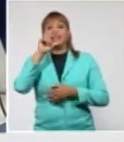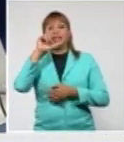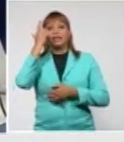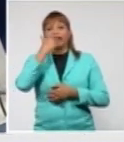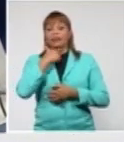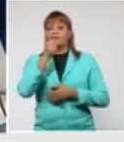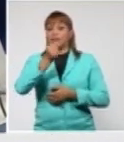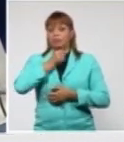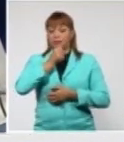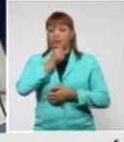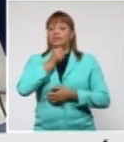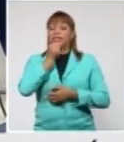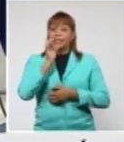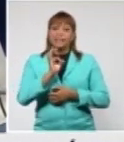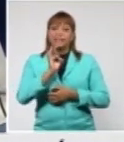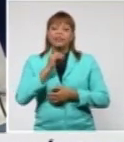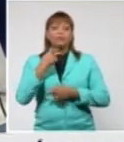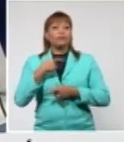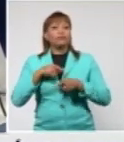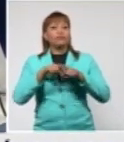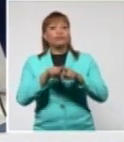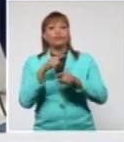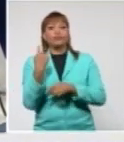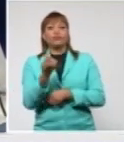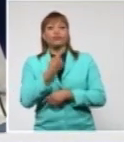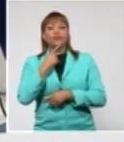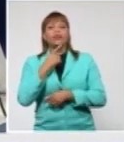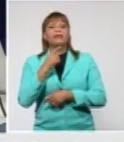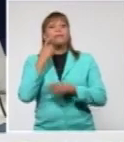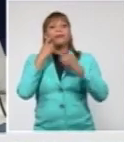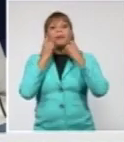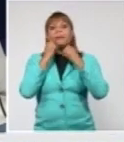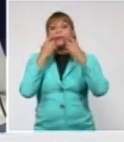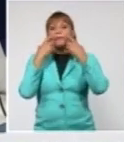and good morning to everyone tuned in to this briefing.